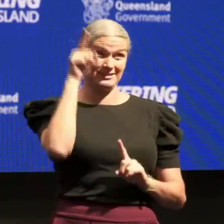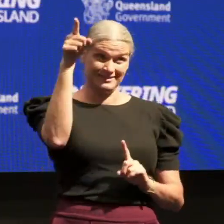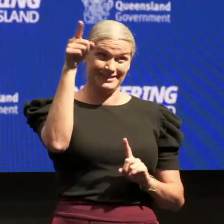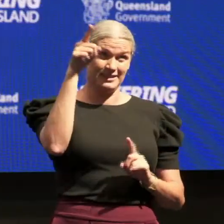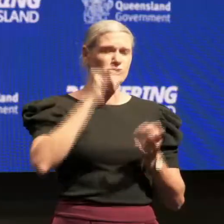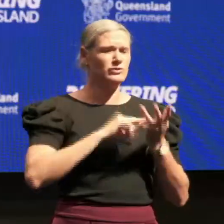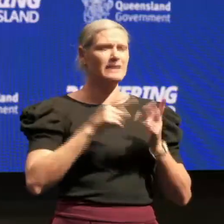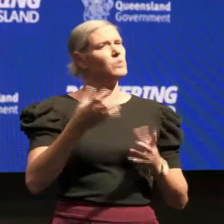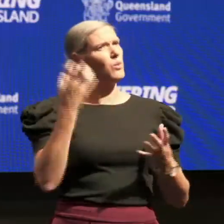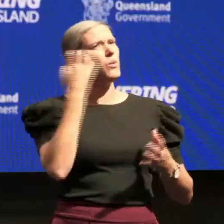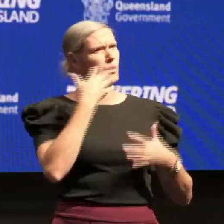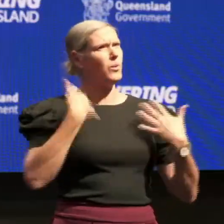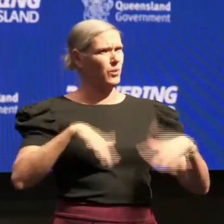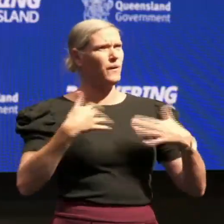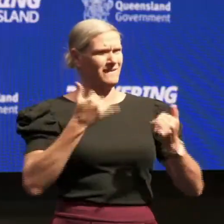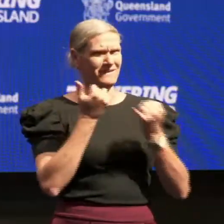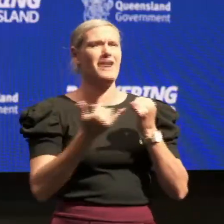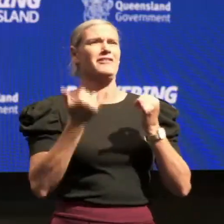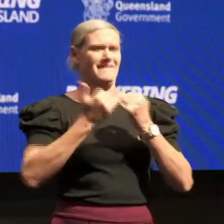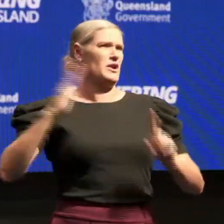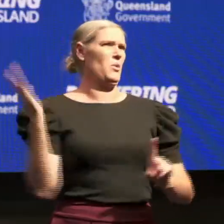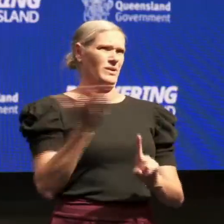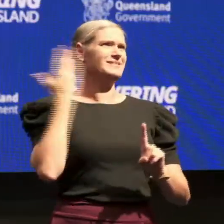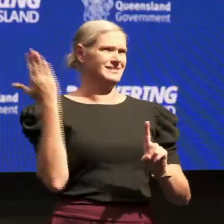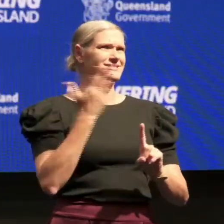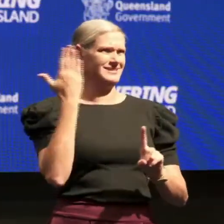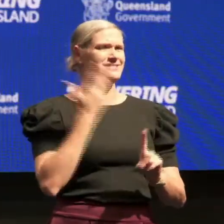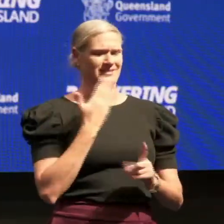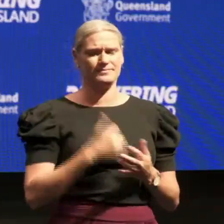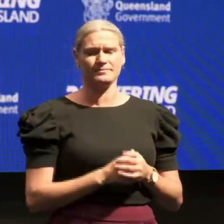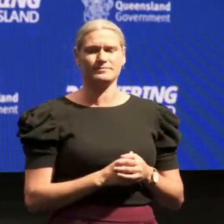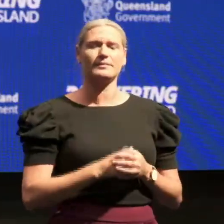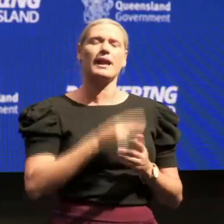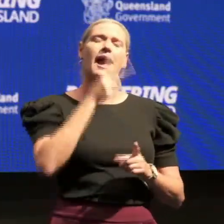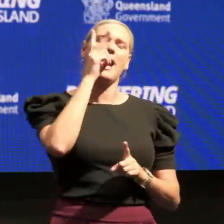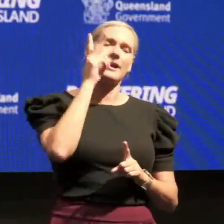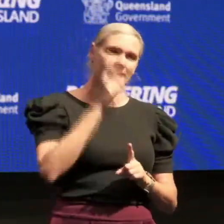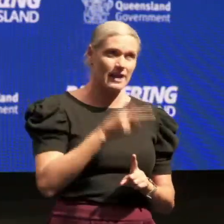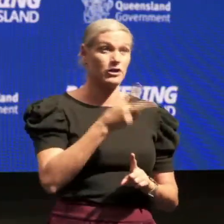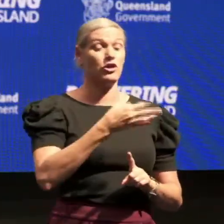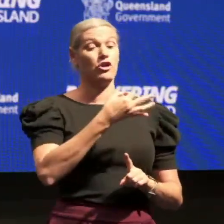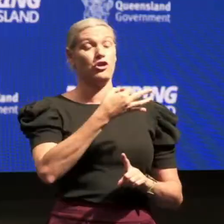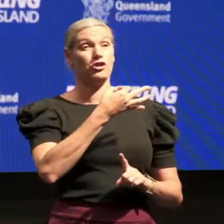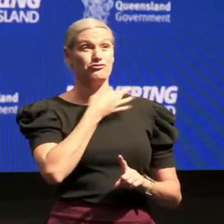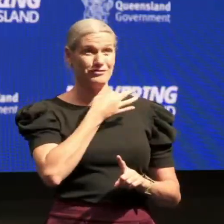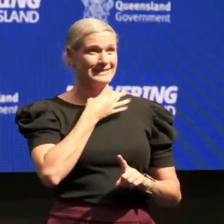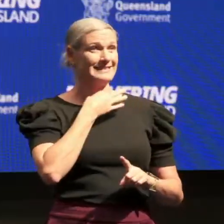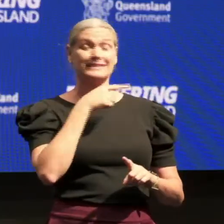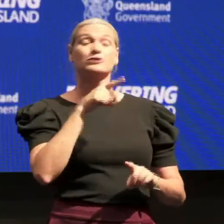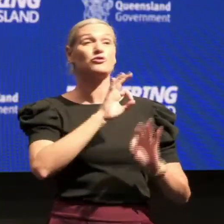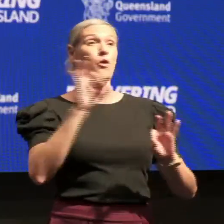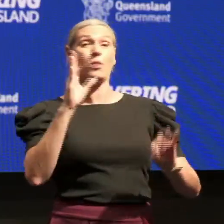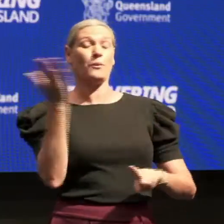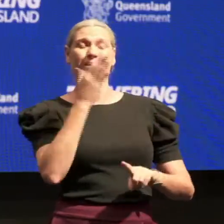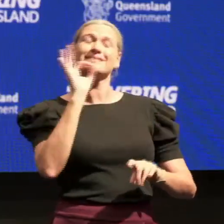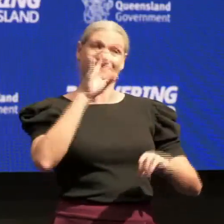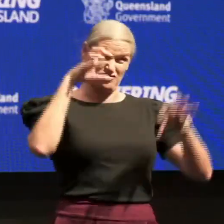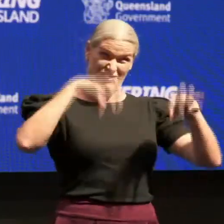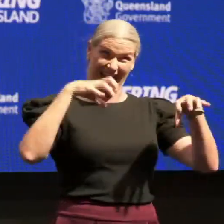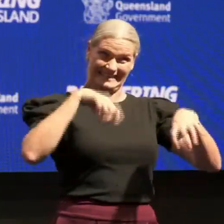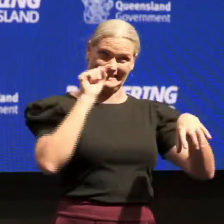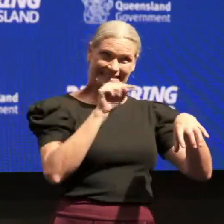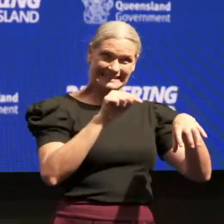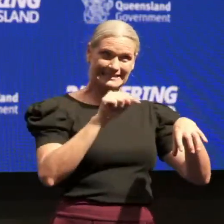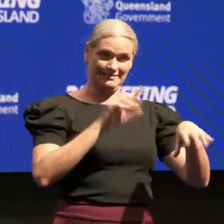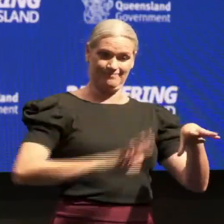a significant wind speed, but again, the risk is of that heavy rainfall in that